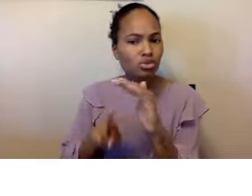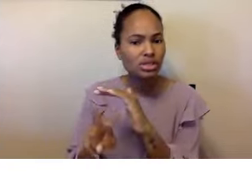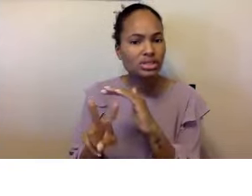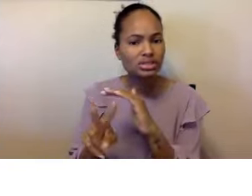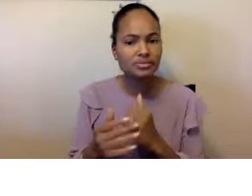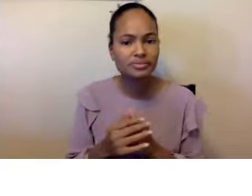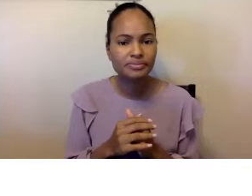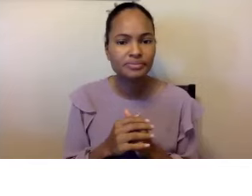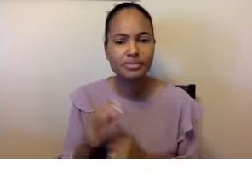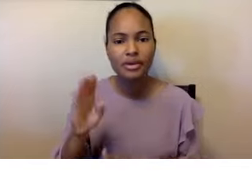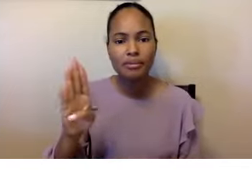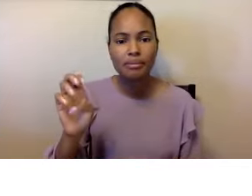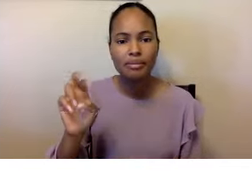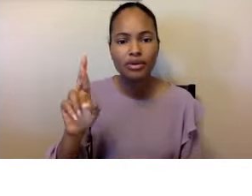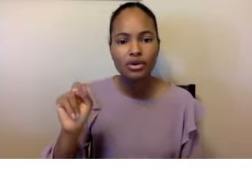Bernard?